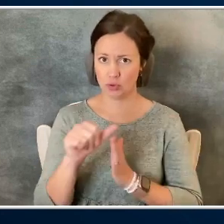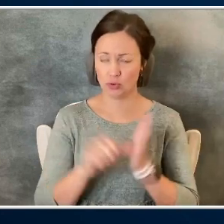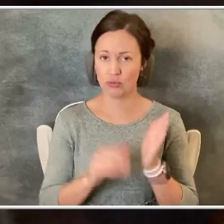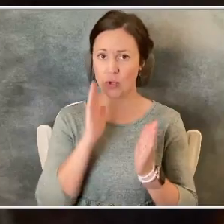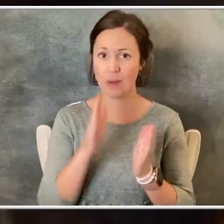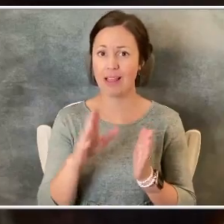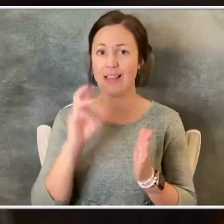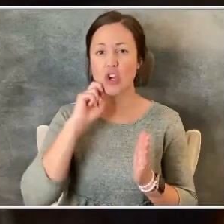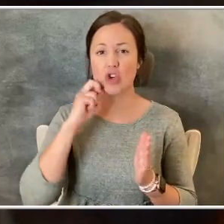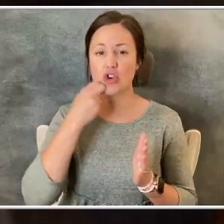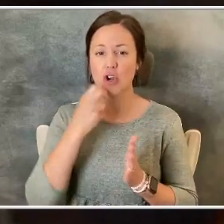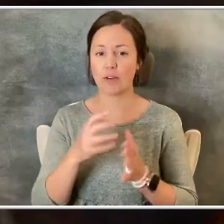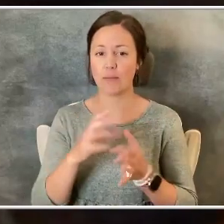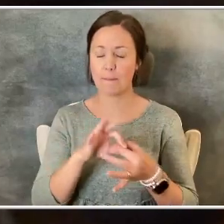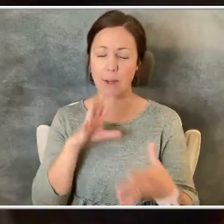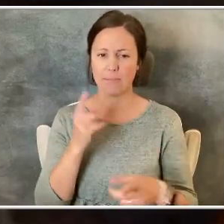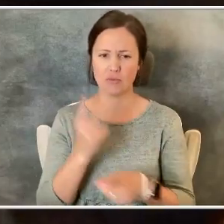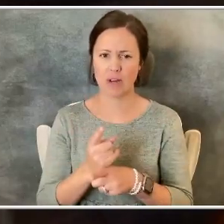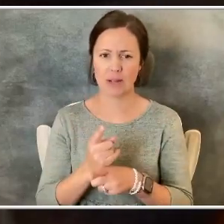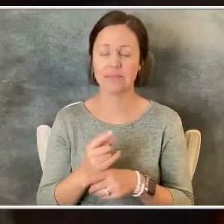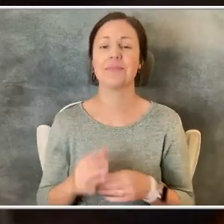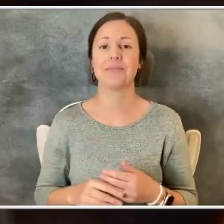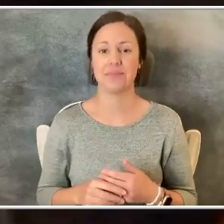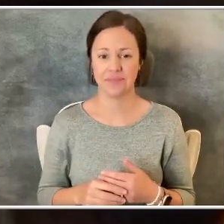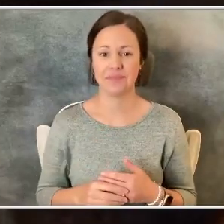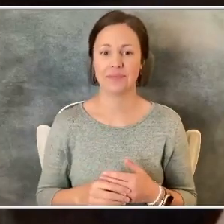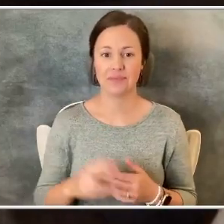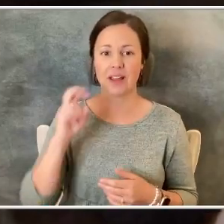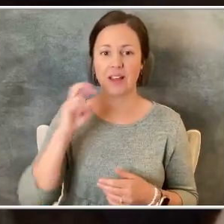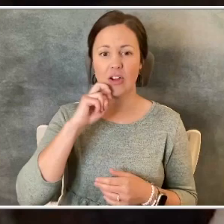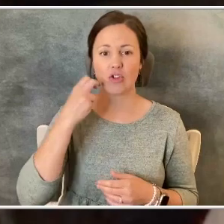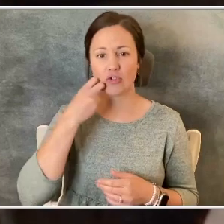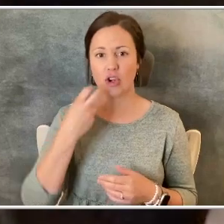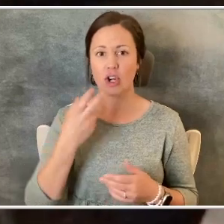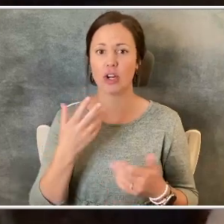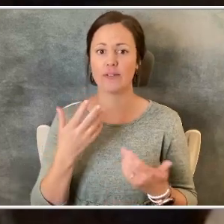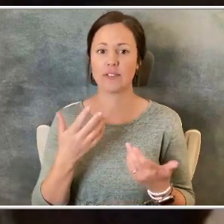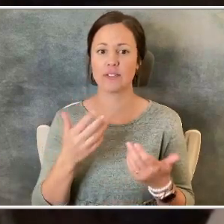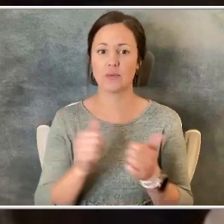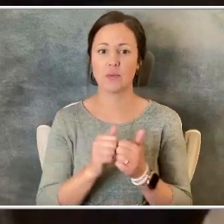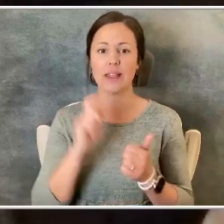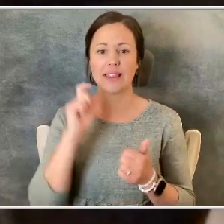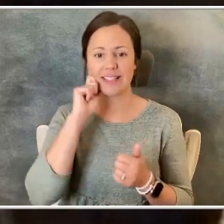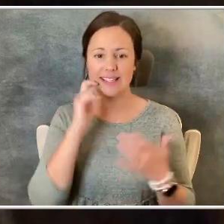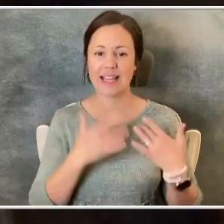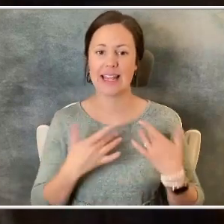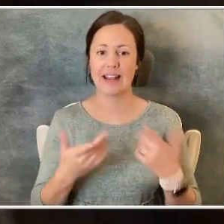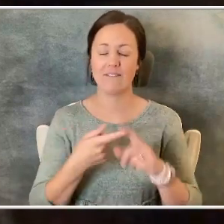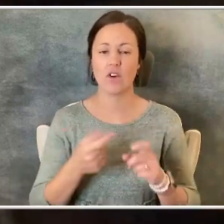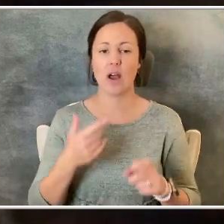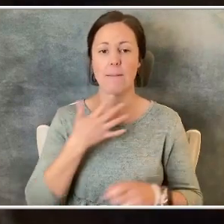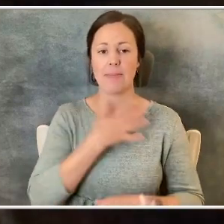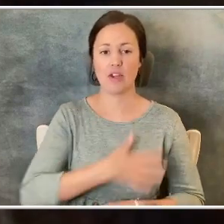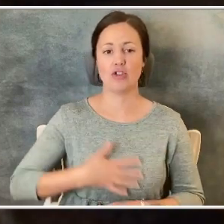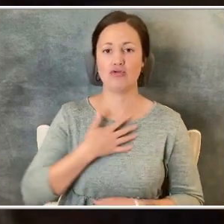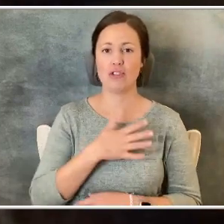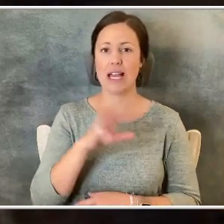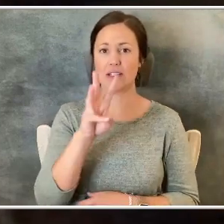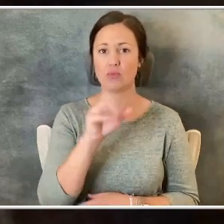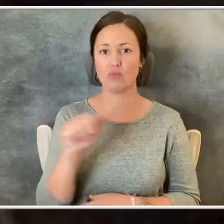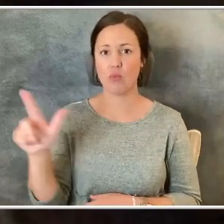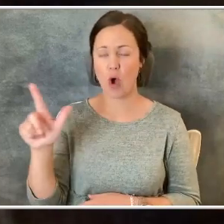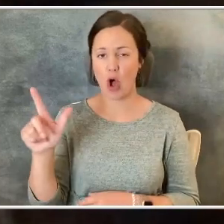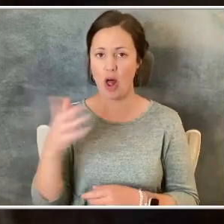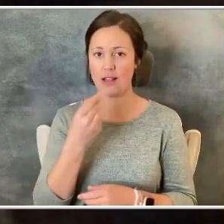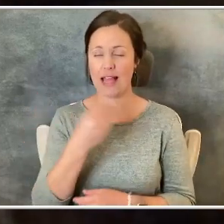mean, the nerve supply to the skin oftentimes comes up from the chest wall through the breast tissue. And